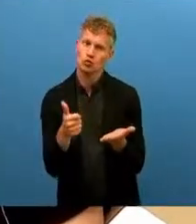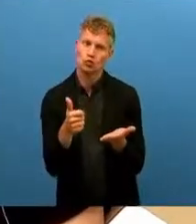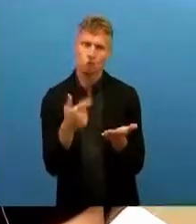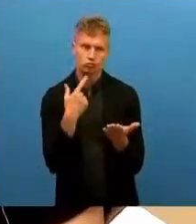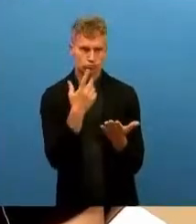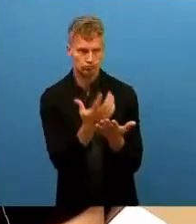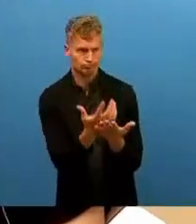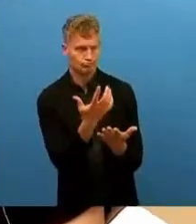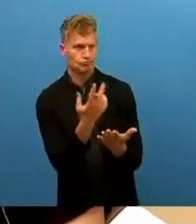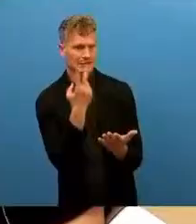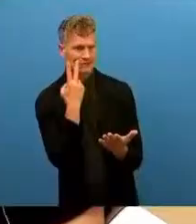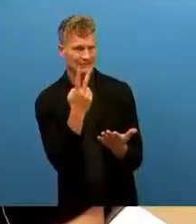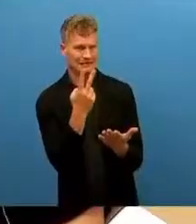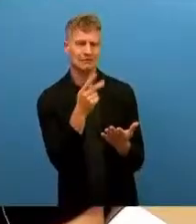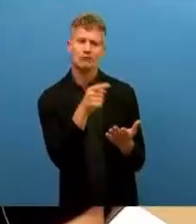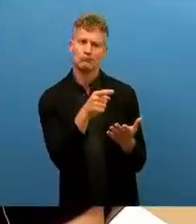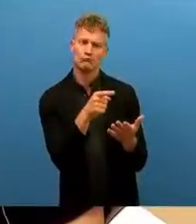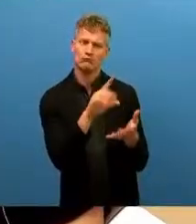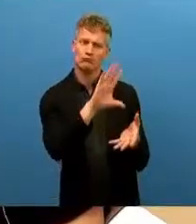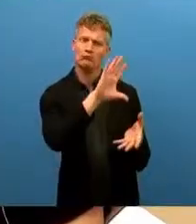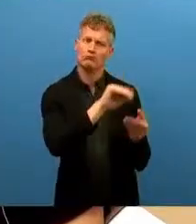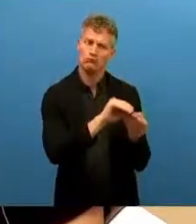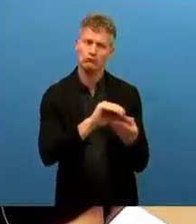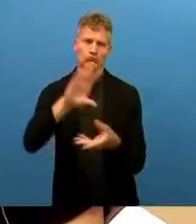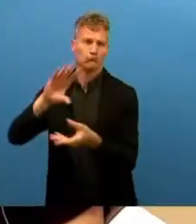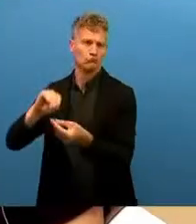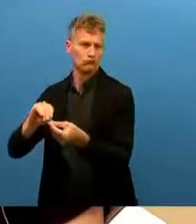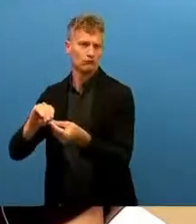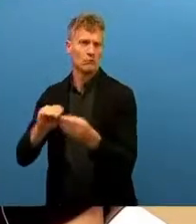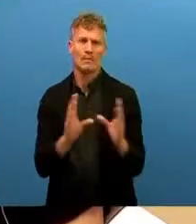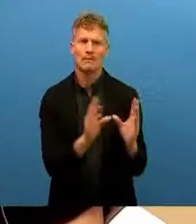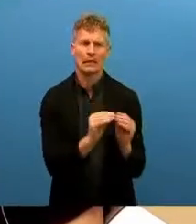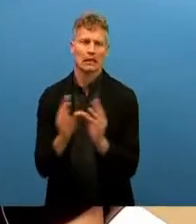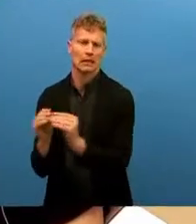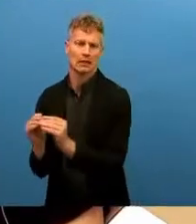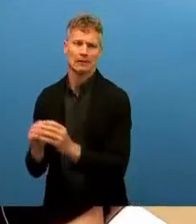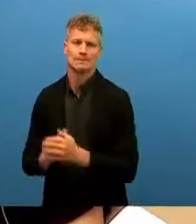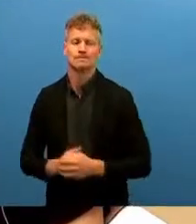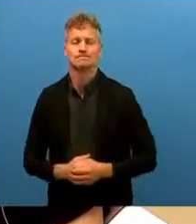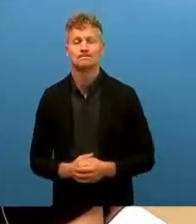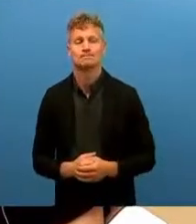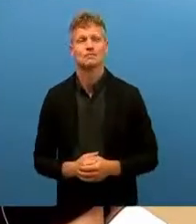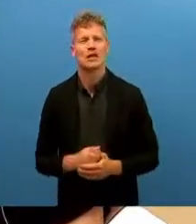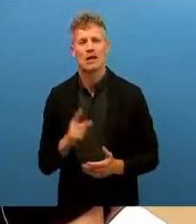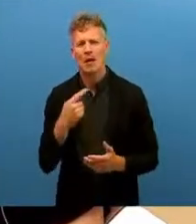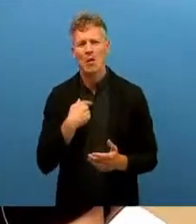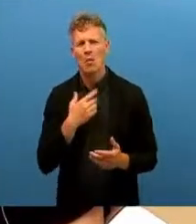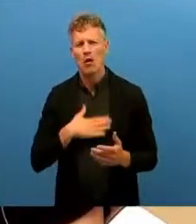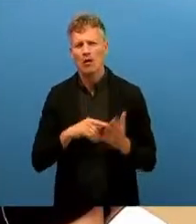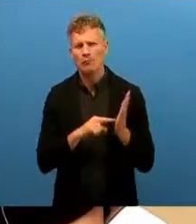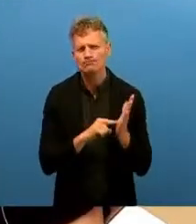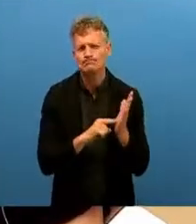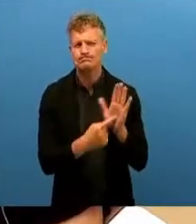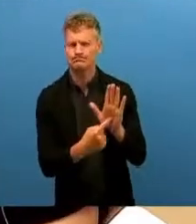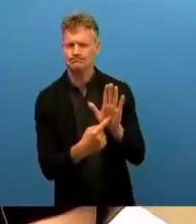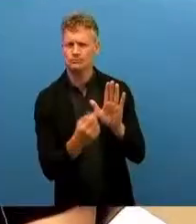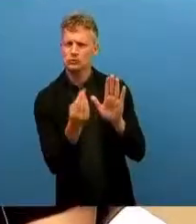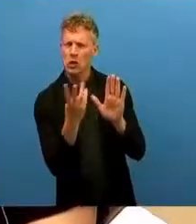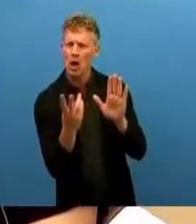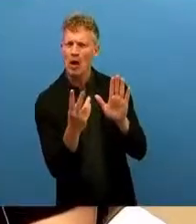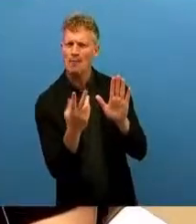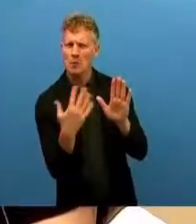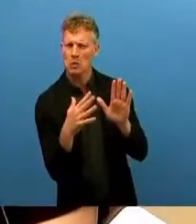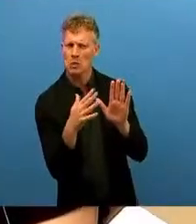the intersessional meetings, and would like to underscore some critical issues. As we stated at